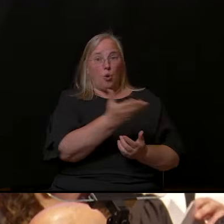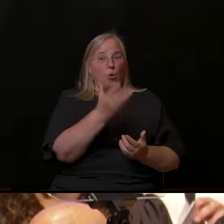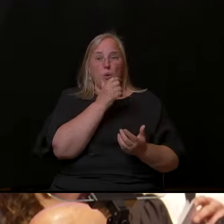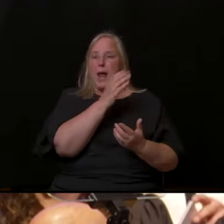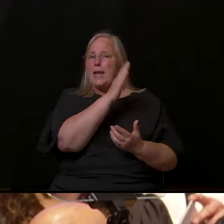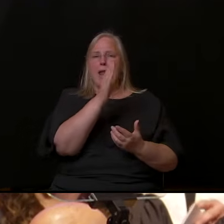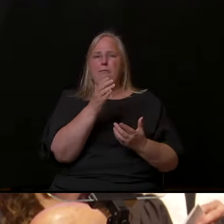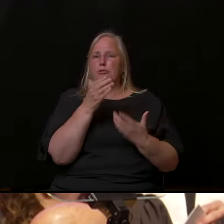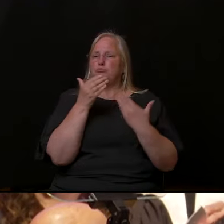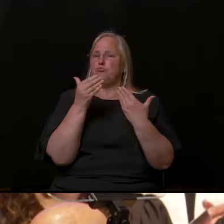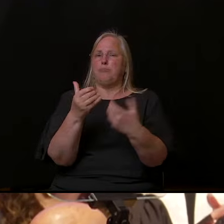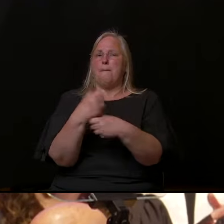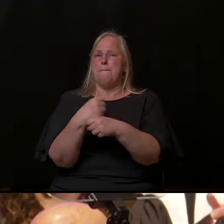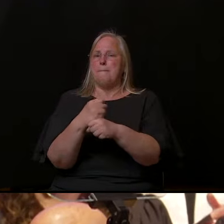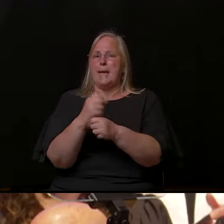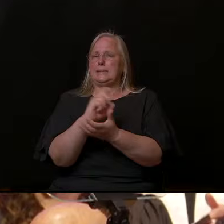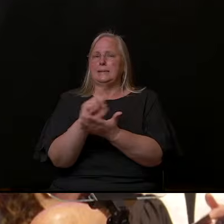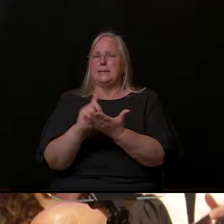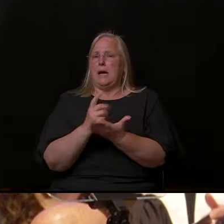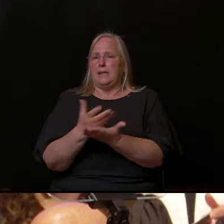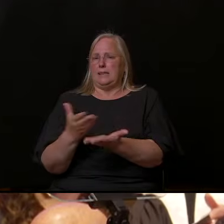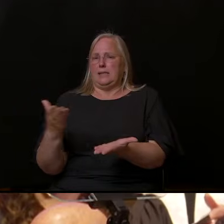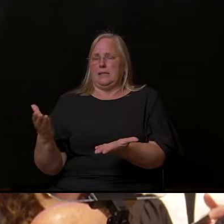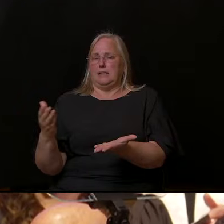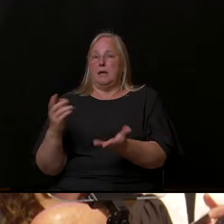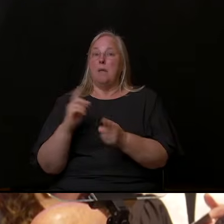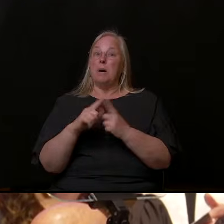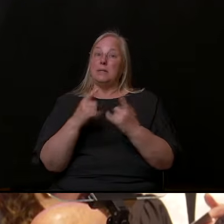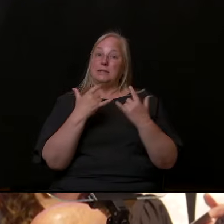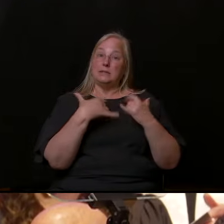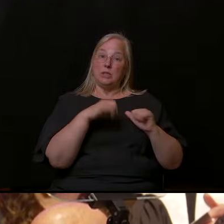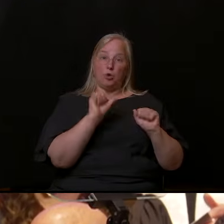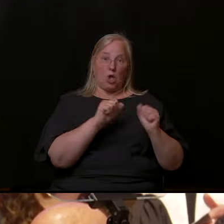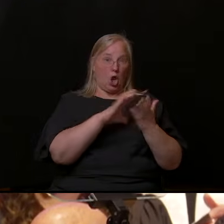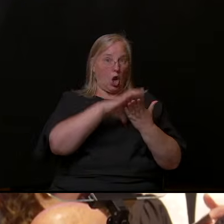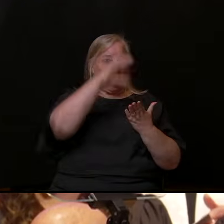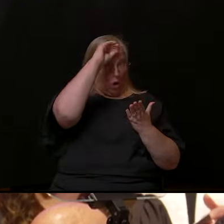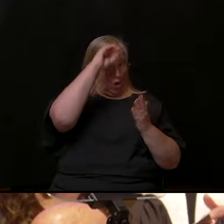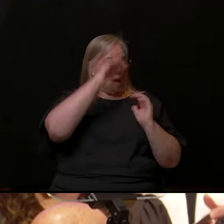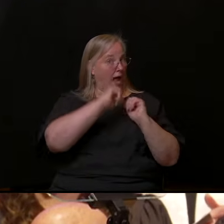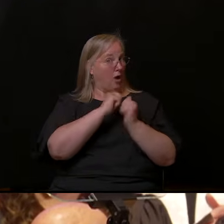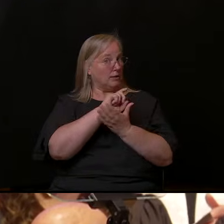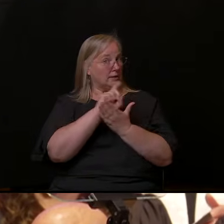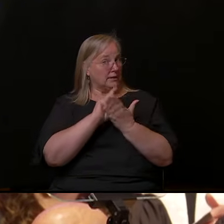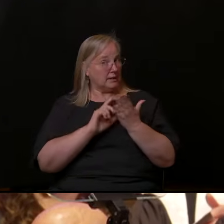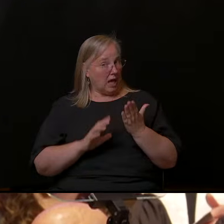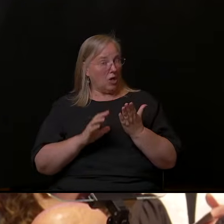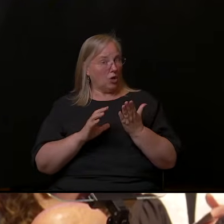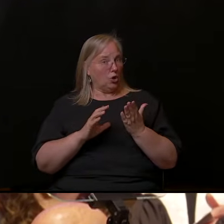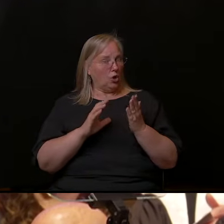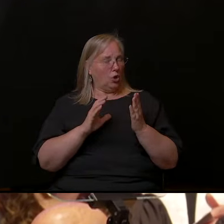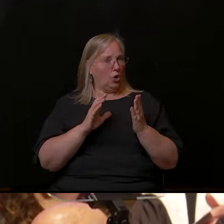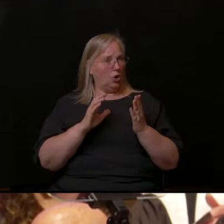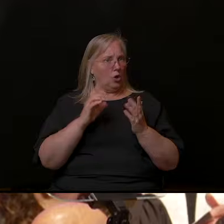artifact, but who could still learn how a designer frames a problem.